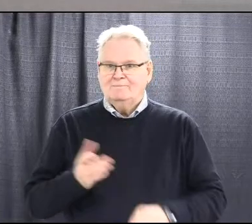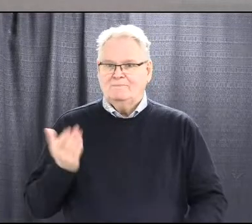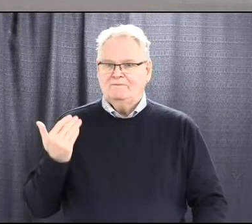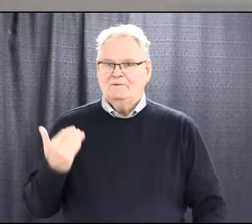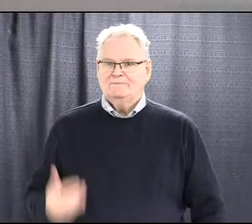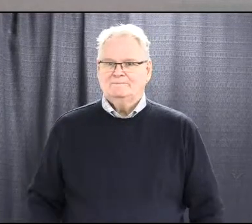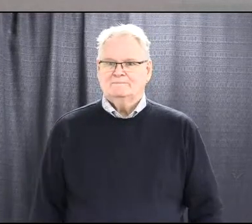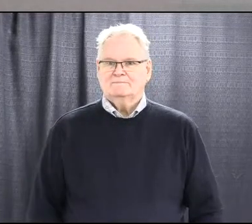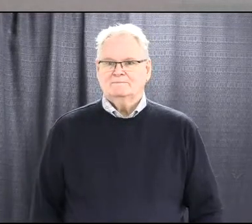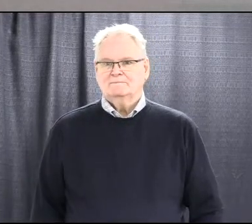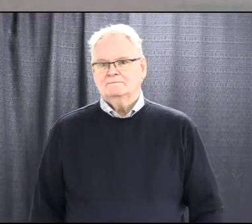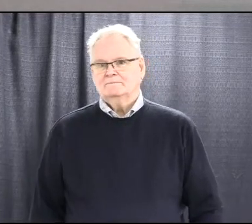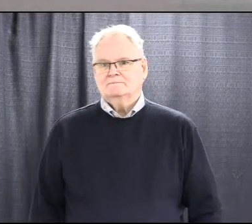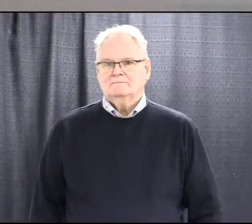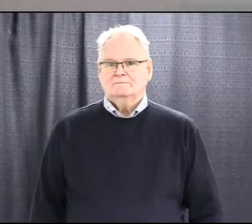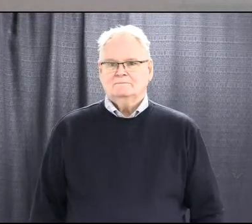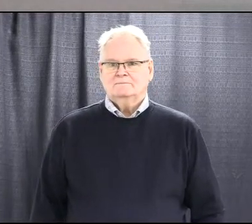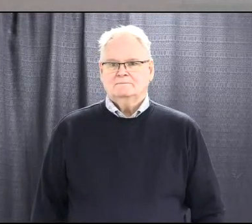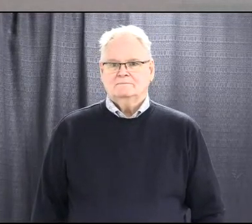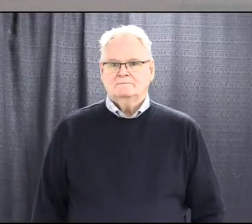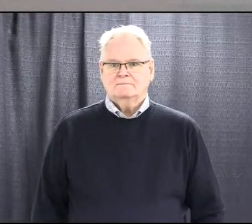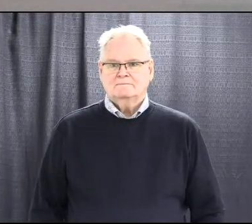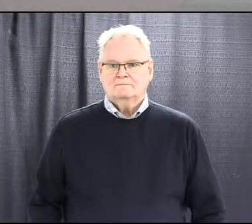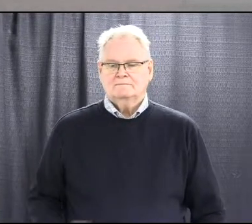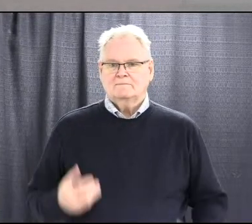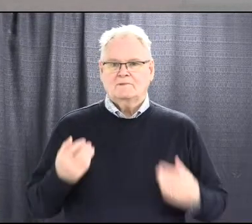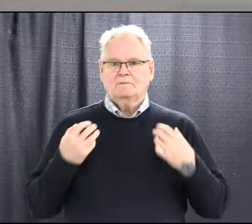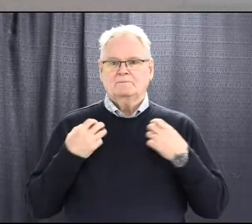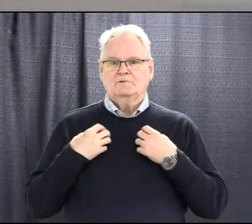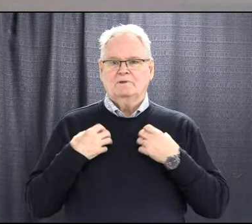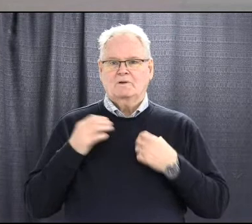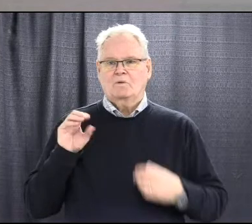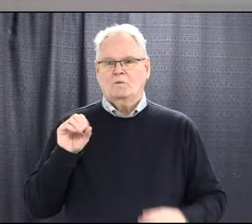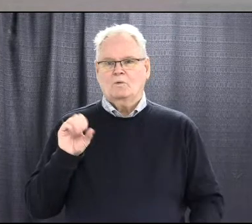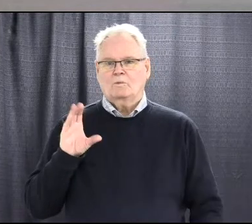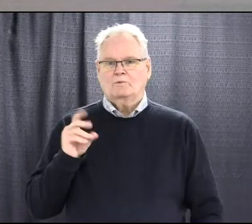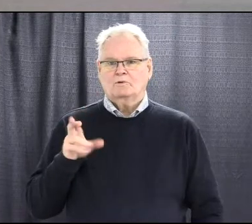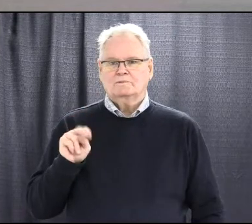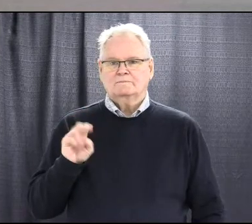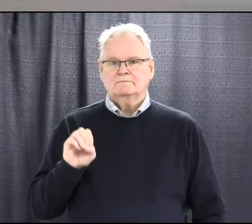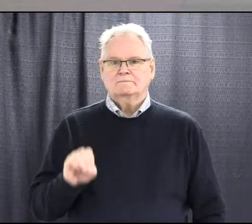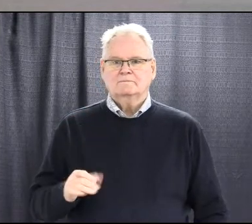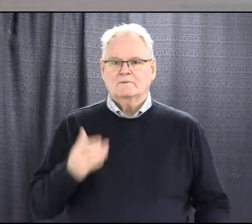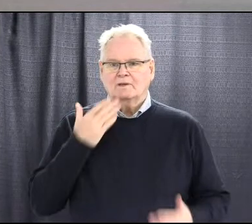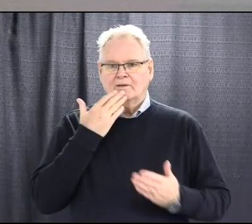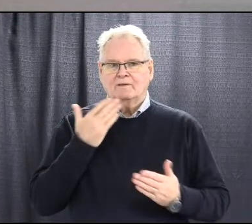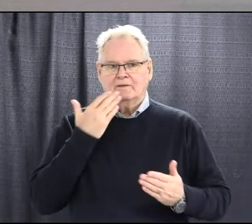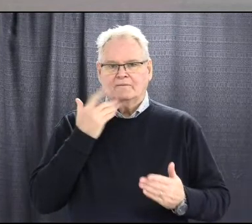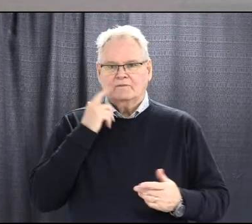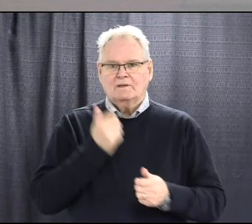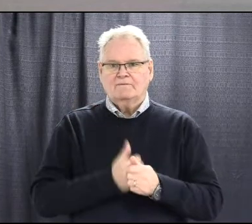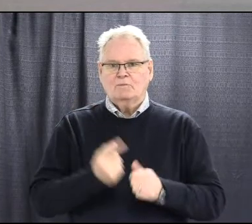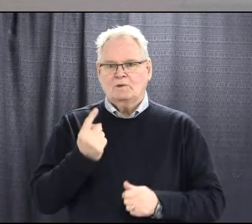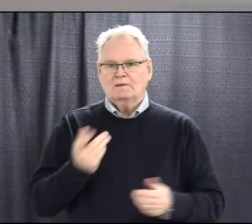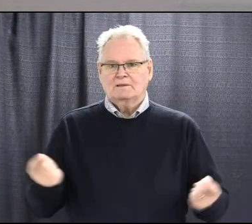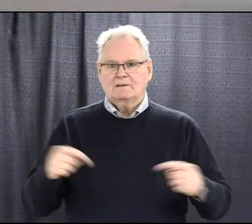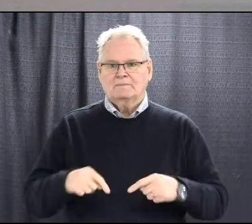Media folks ready? Awesome. All right, well, thank you everybody for joining us.